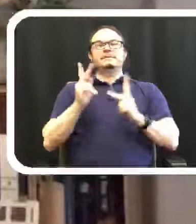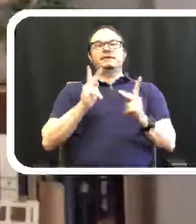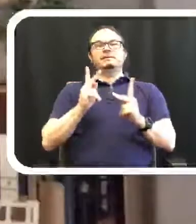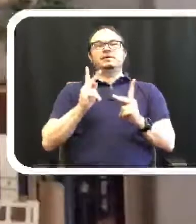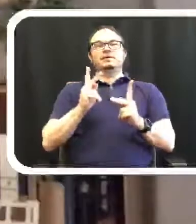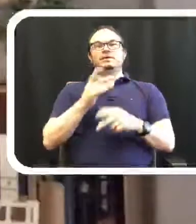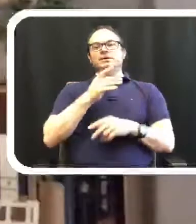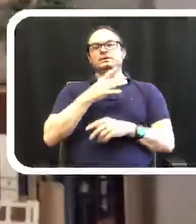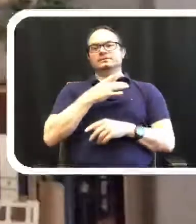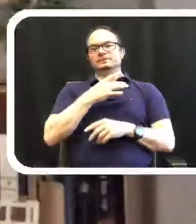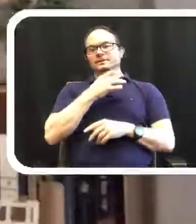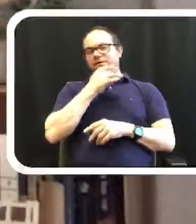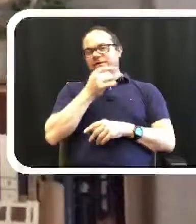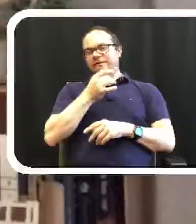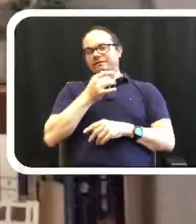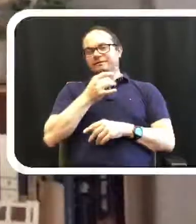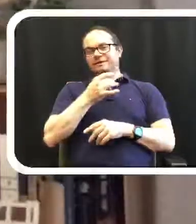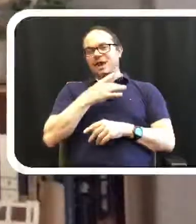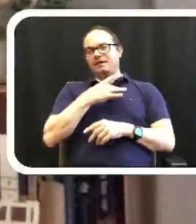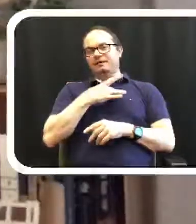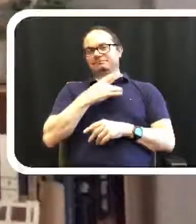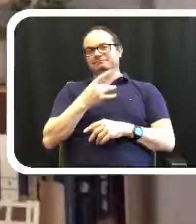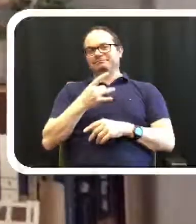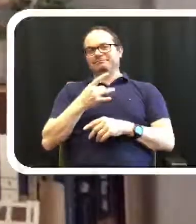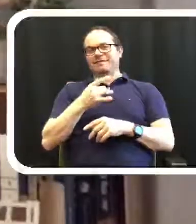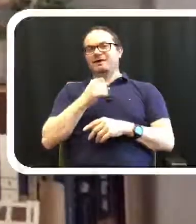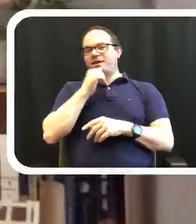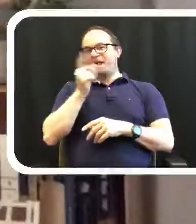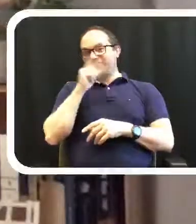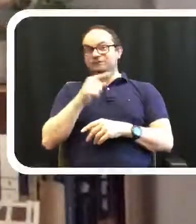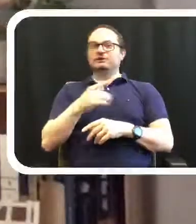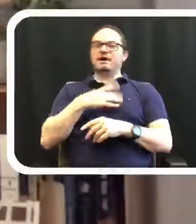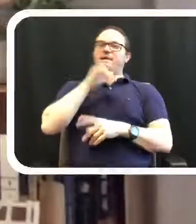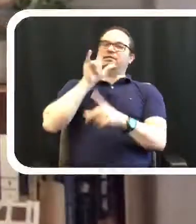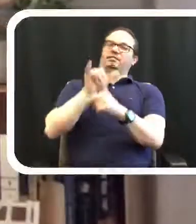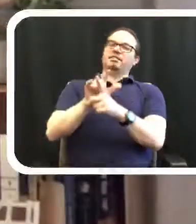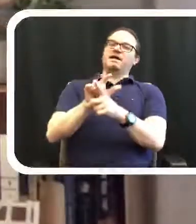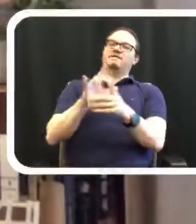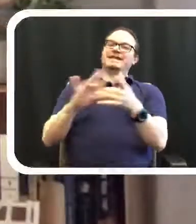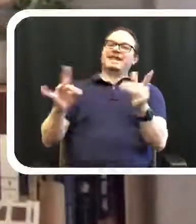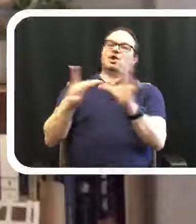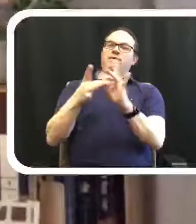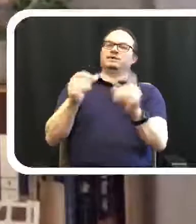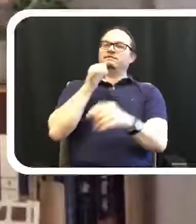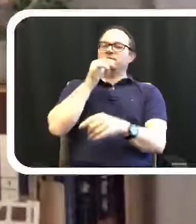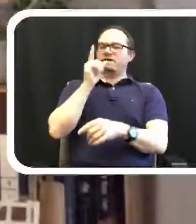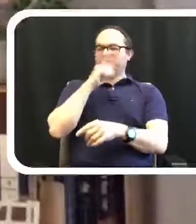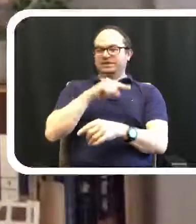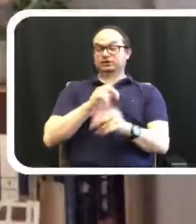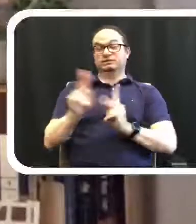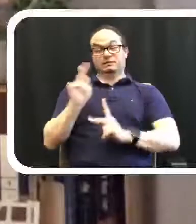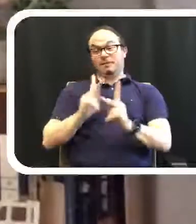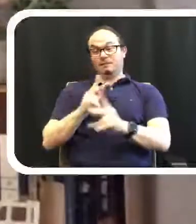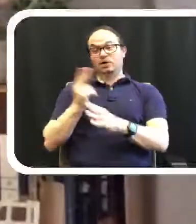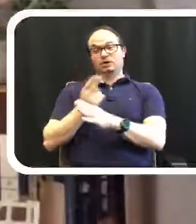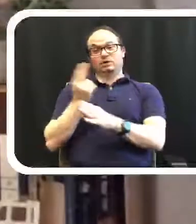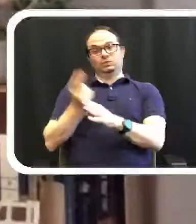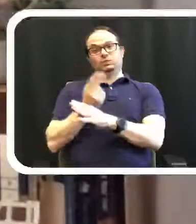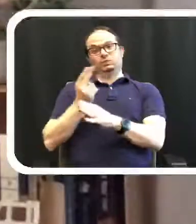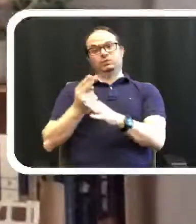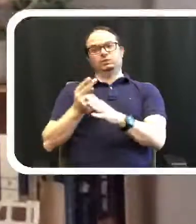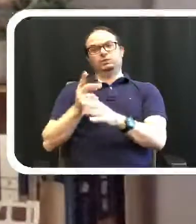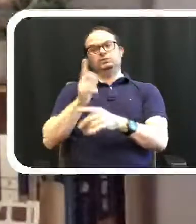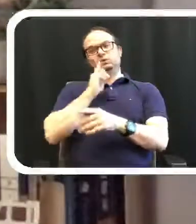dislike nonfiction. I love narrative nonfiction. It's fascinating to me that people can take these